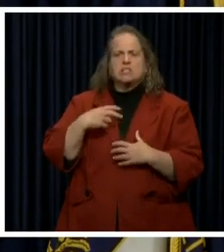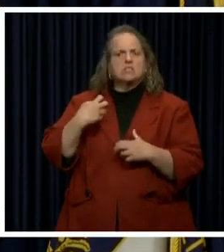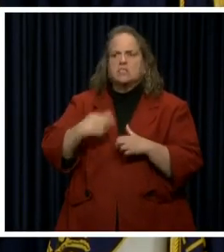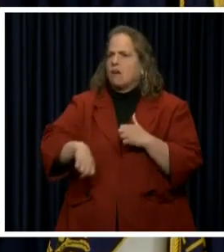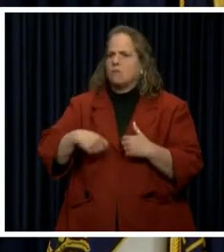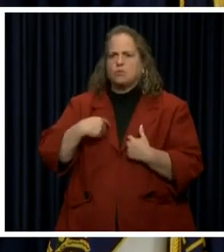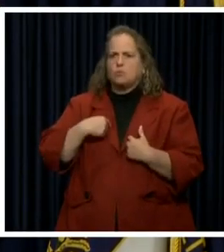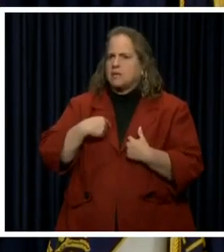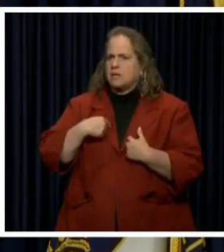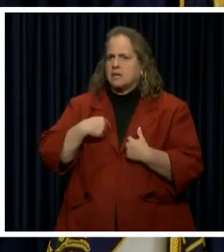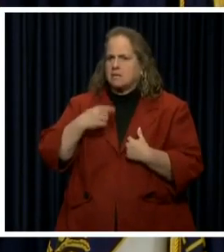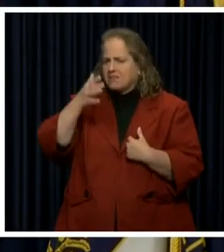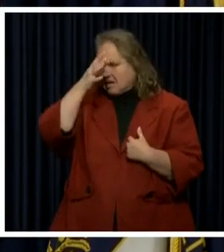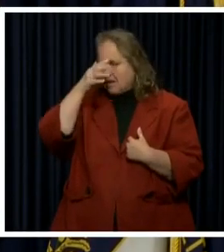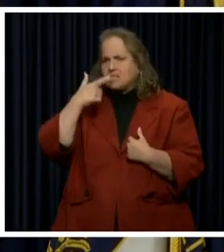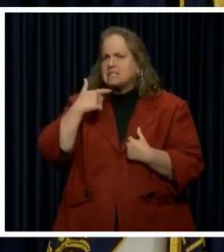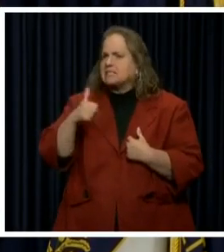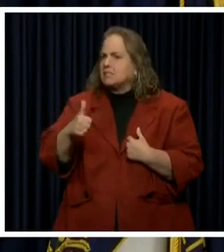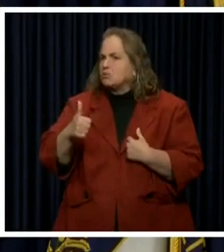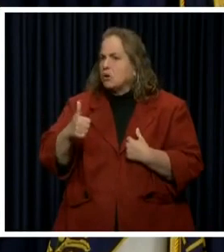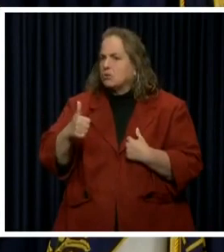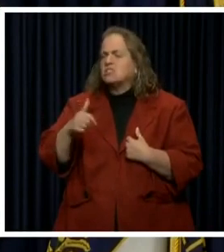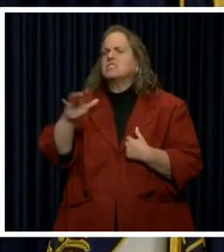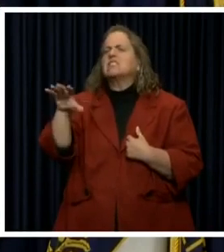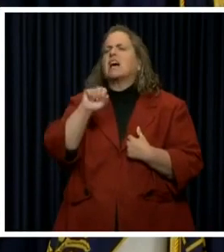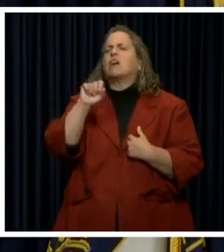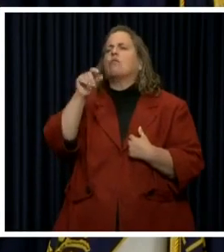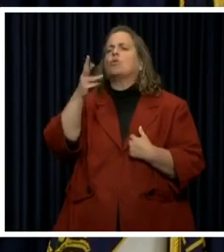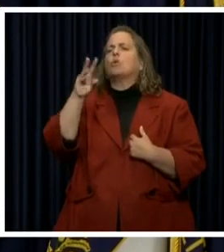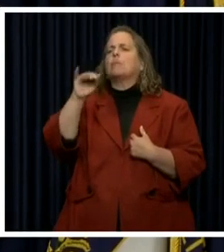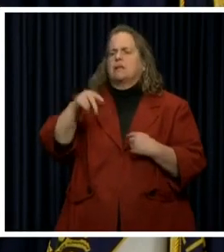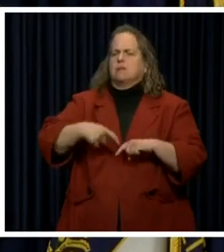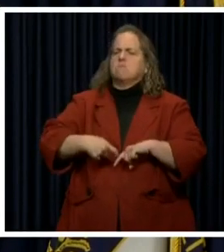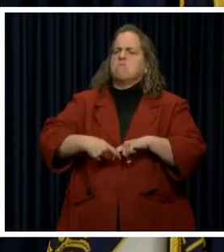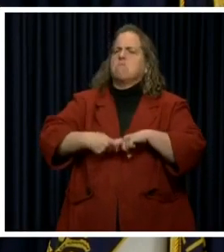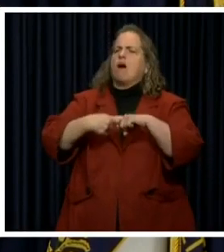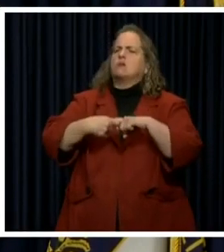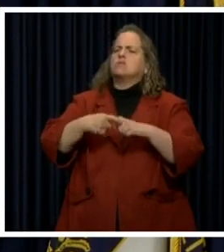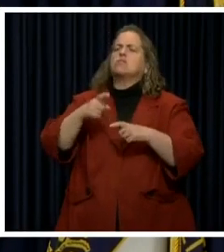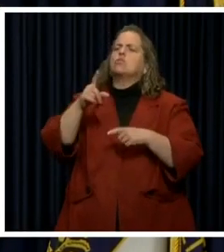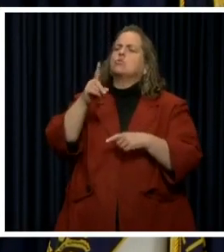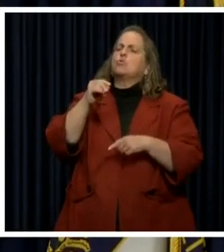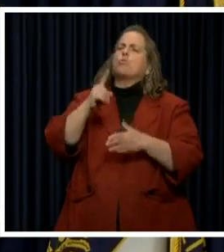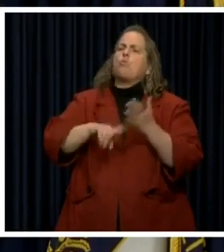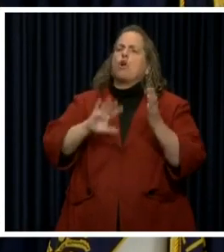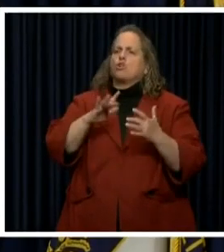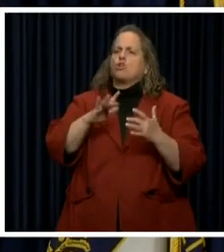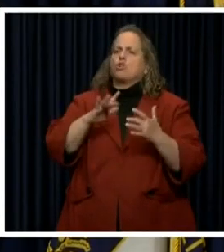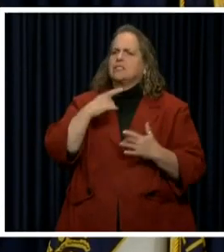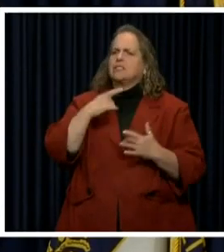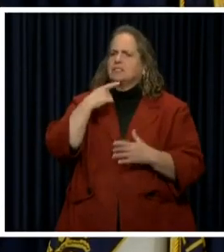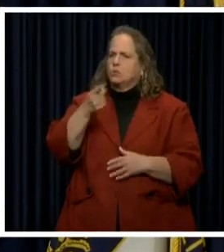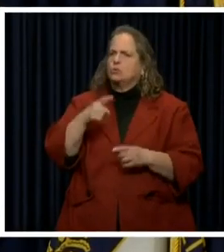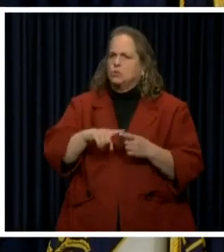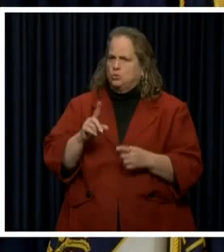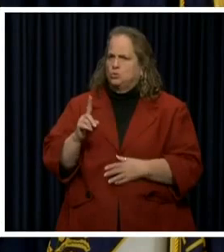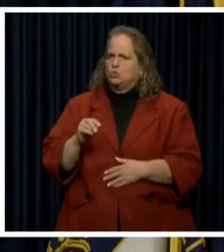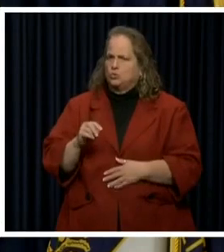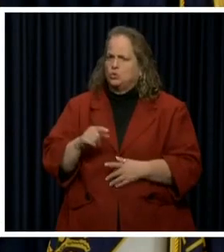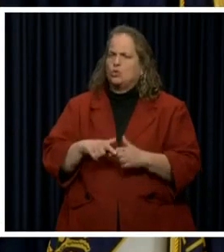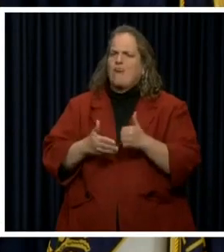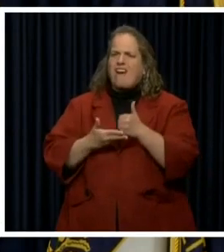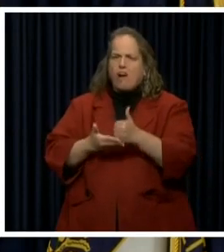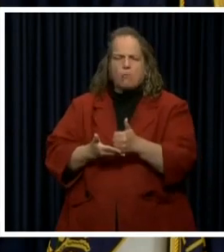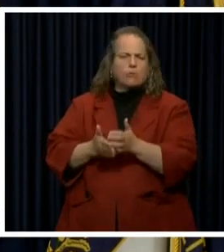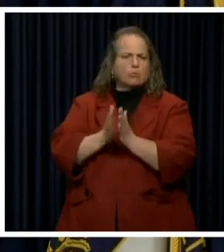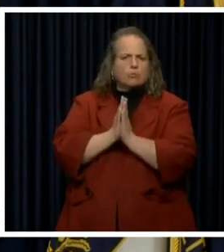a 10-year-old. Let's just take a minute, and everybody do what your heart tells you to do to help,